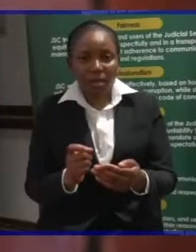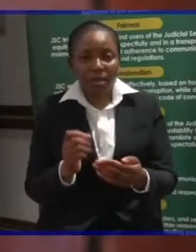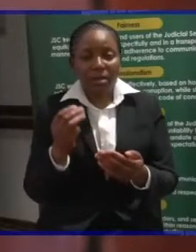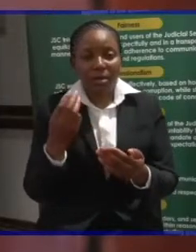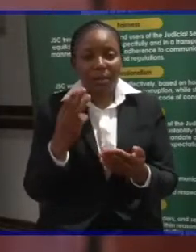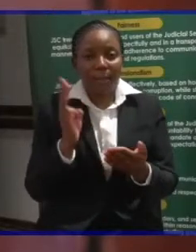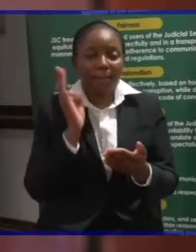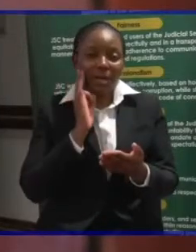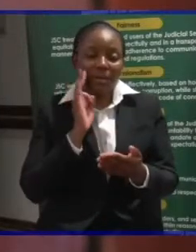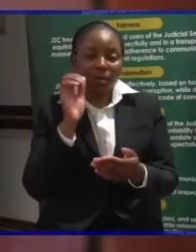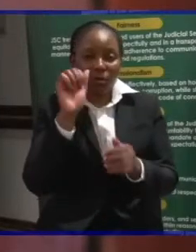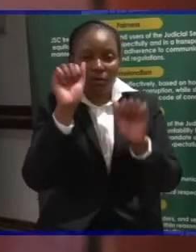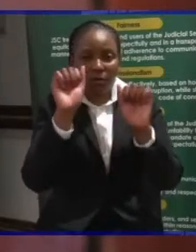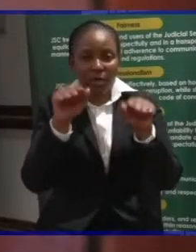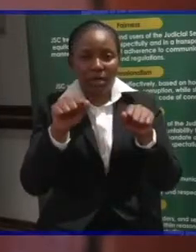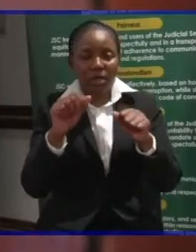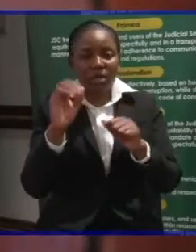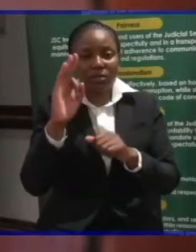agreed facts.